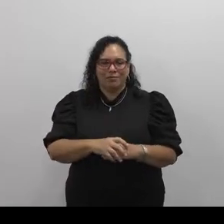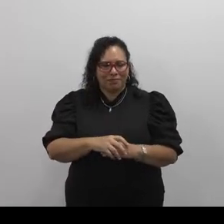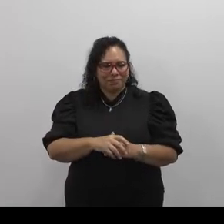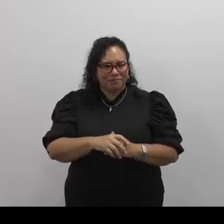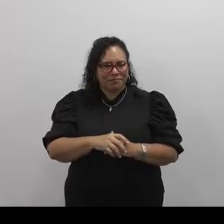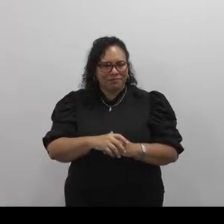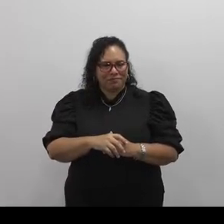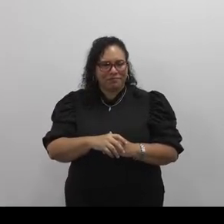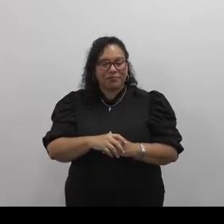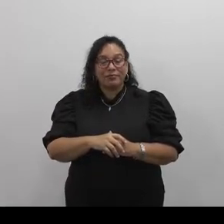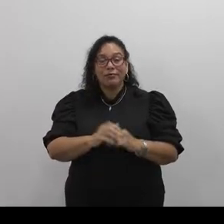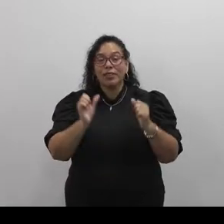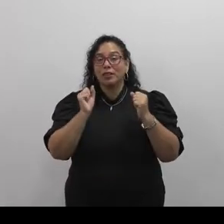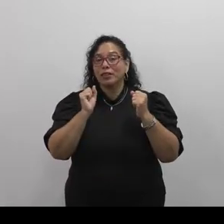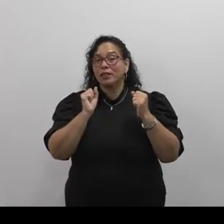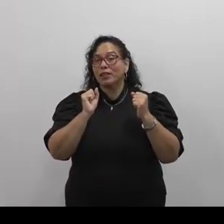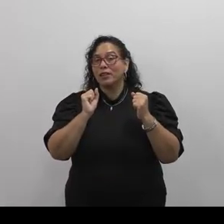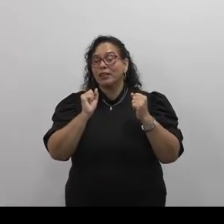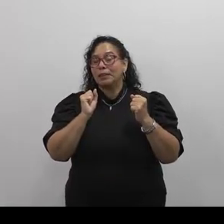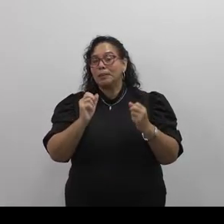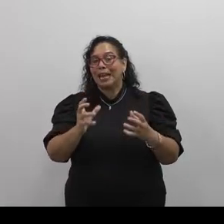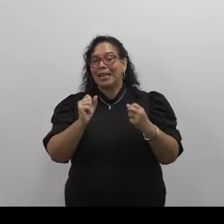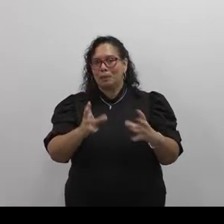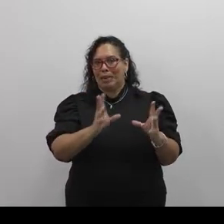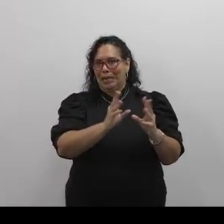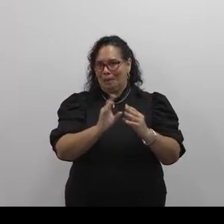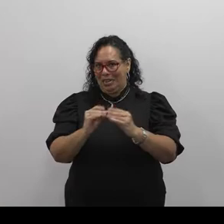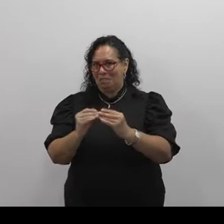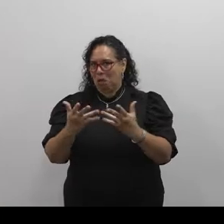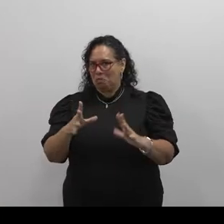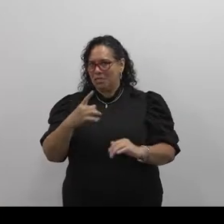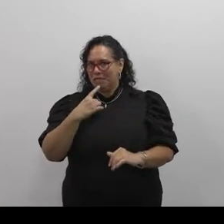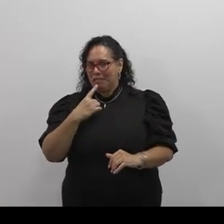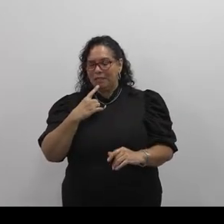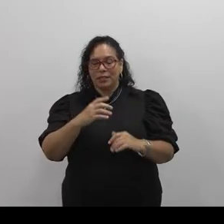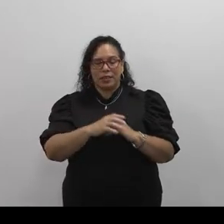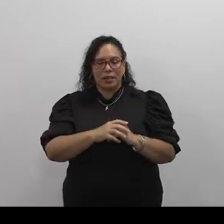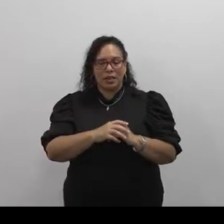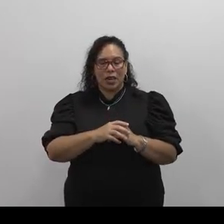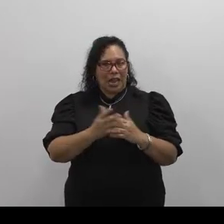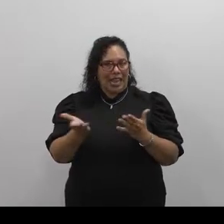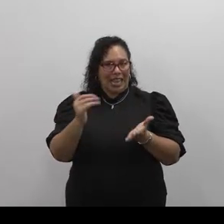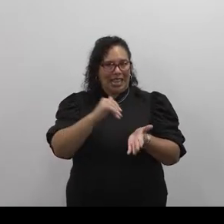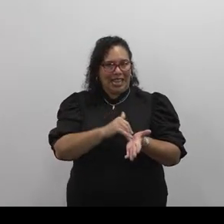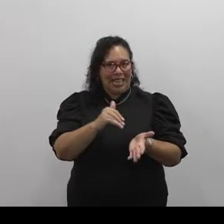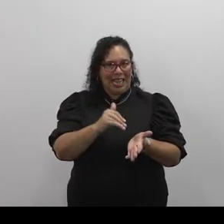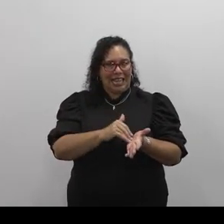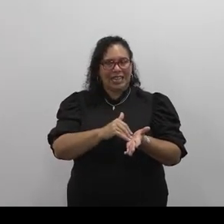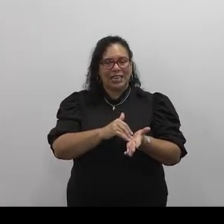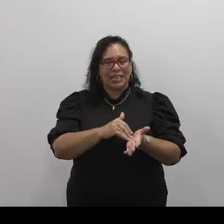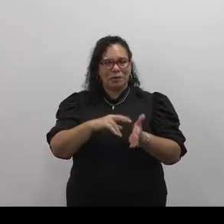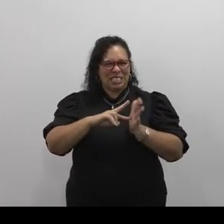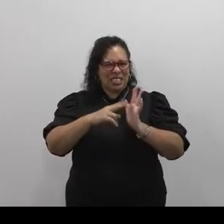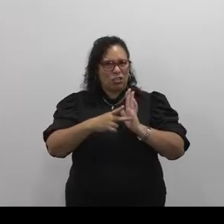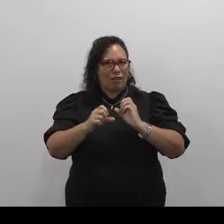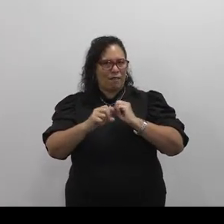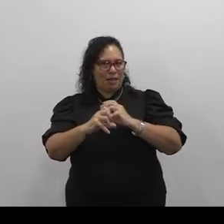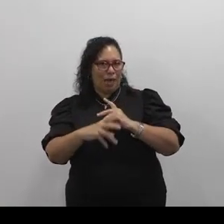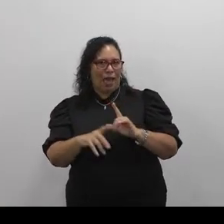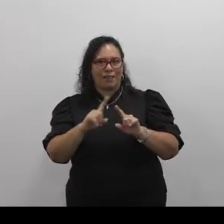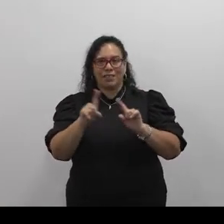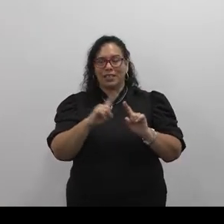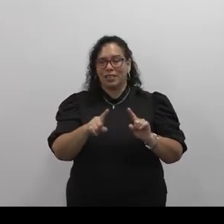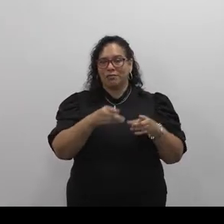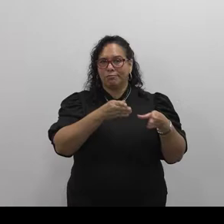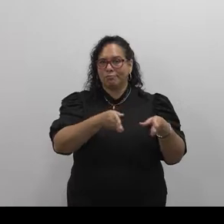Not only did we have a number of different stakeholder committees, we wanted to just, again, be super intentional and get feedback via different